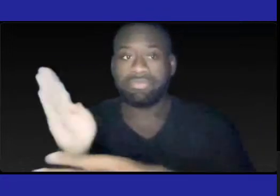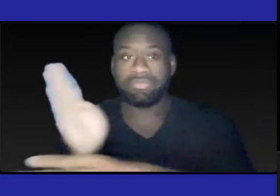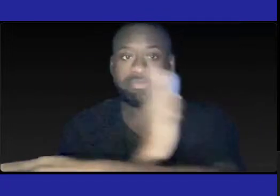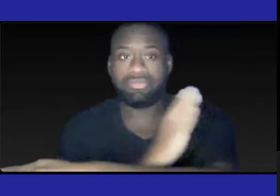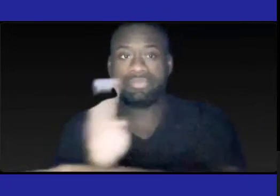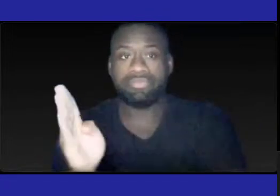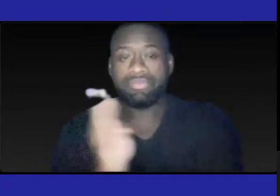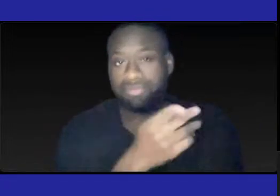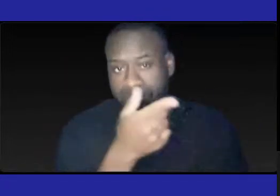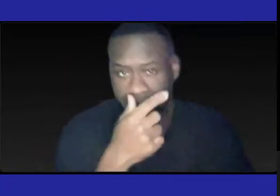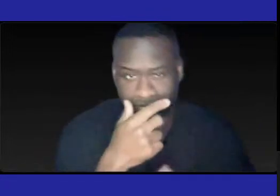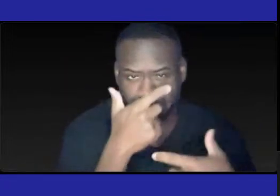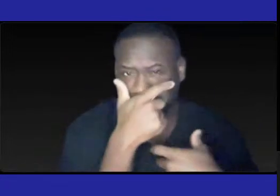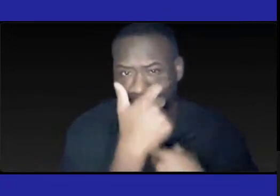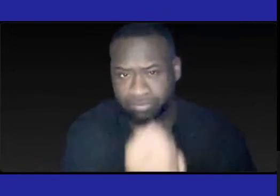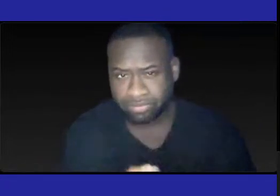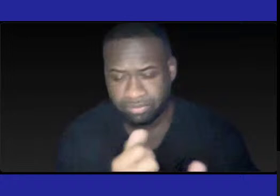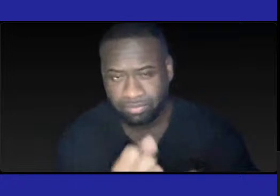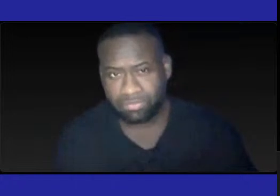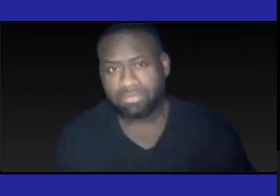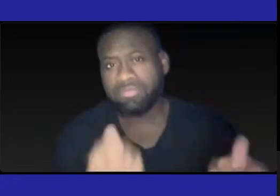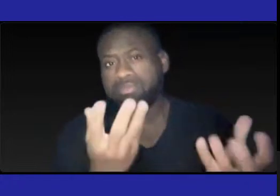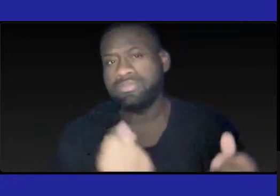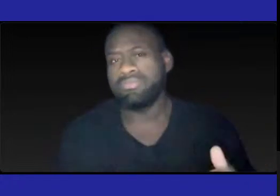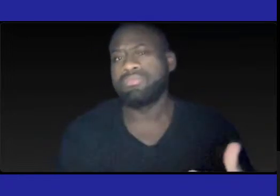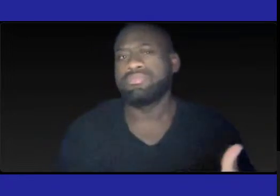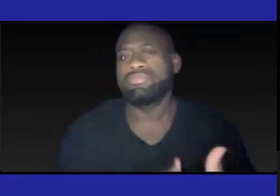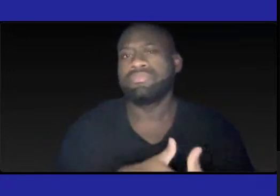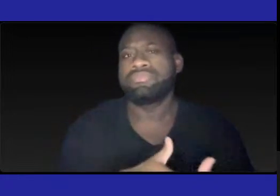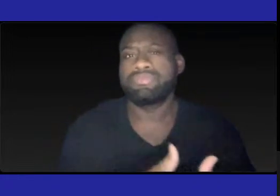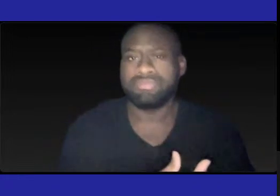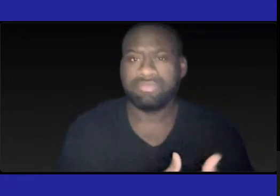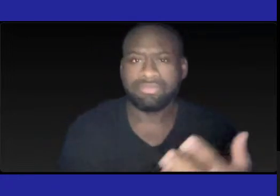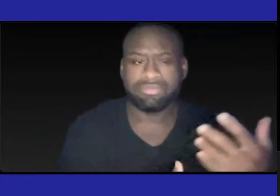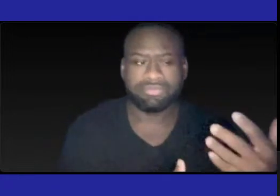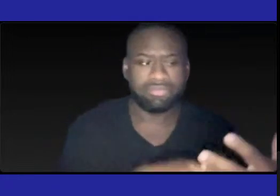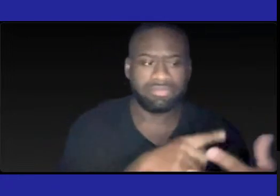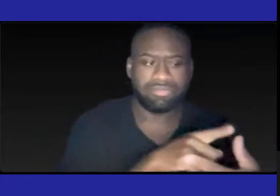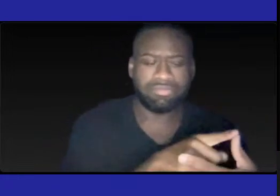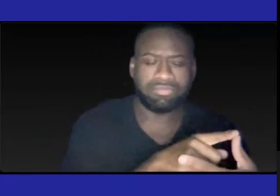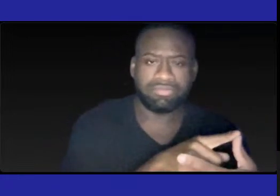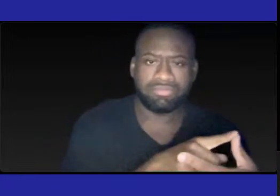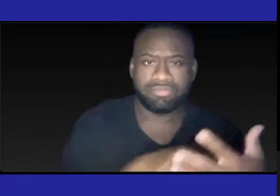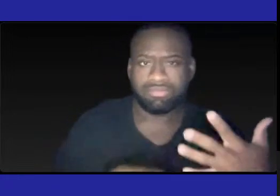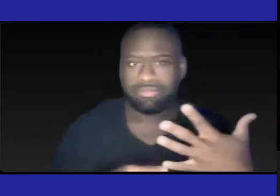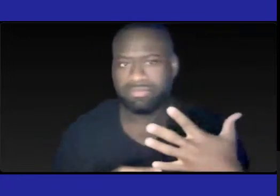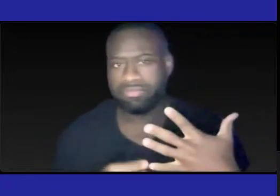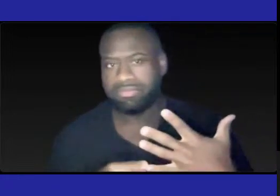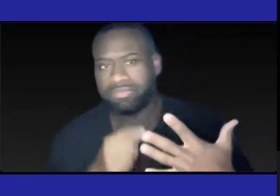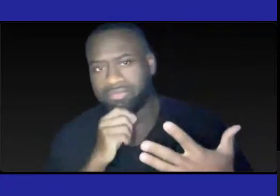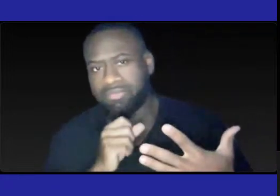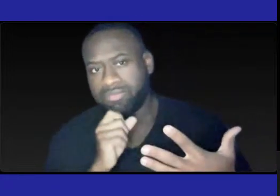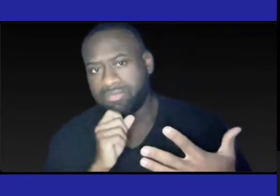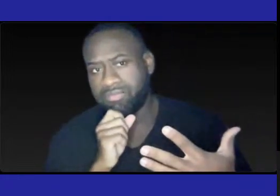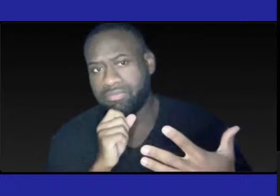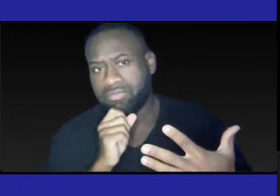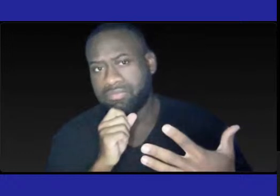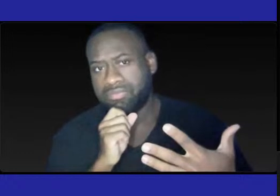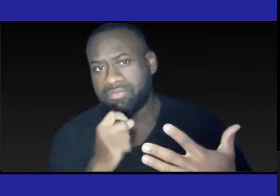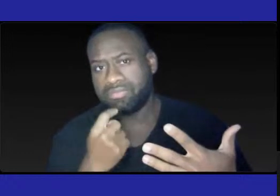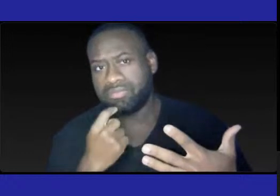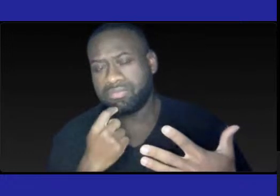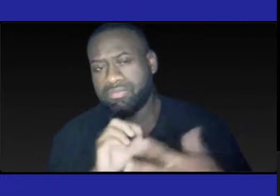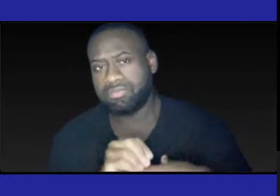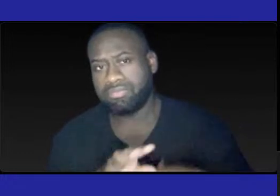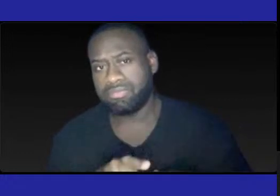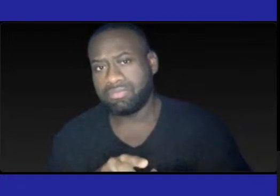how much is the excess of pregnancy and how much is just the effect of baseline